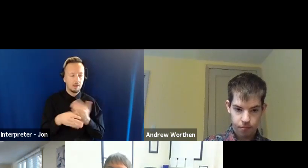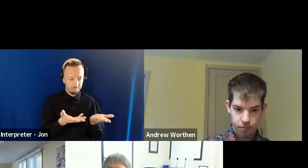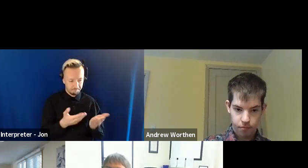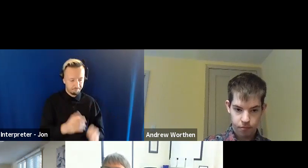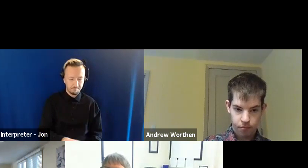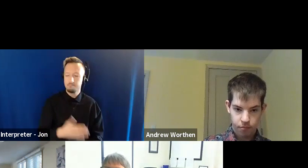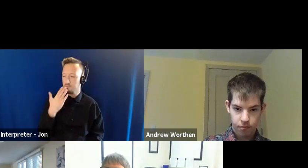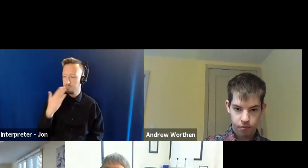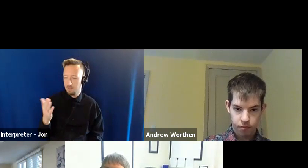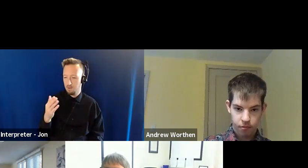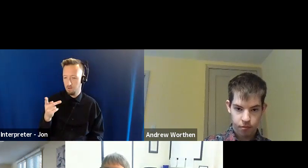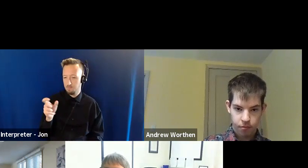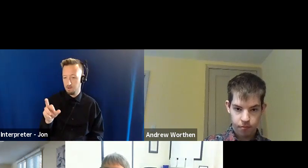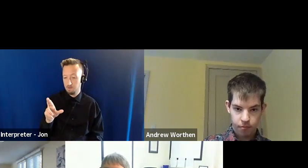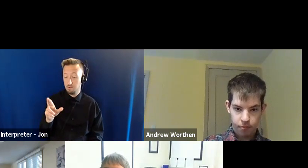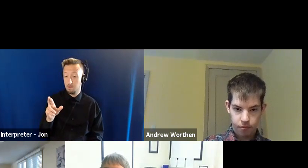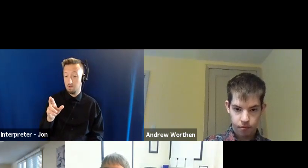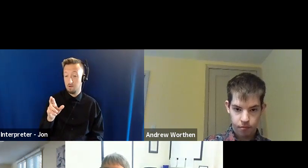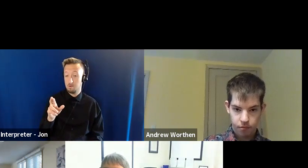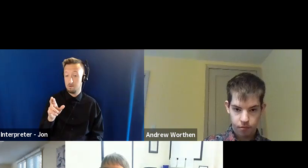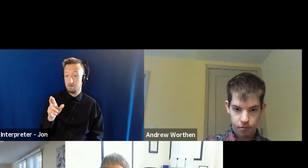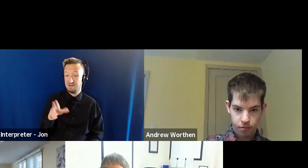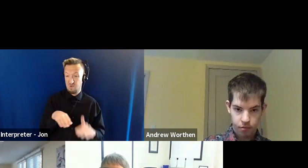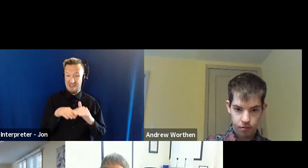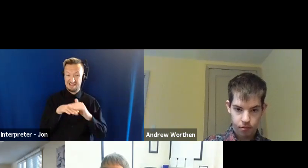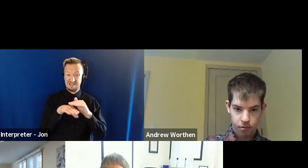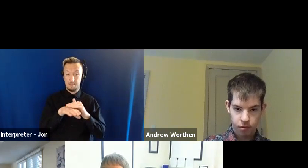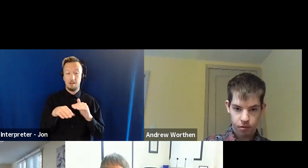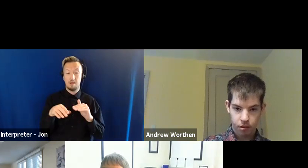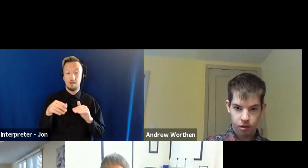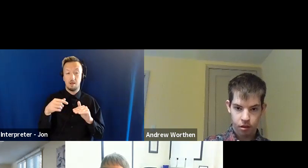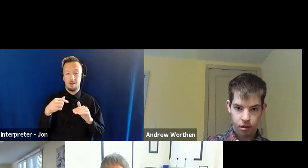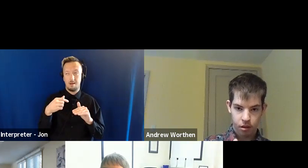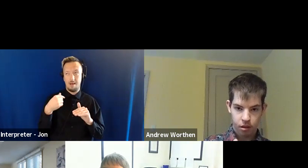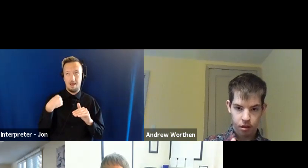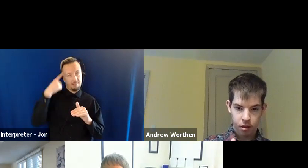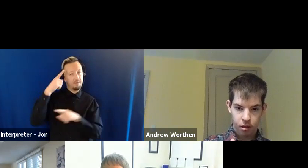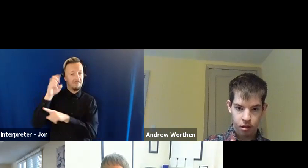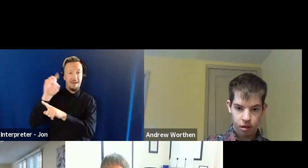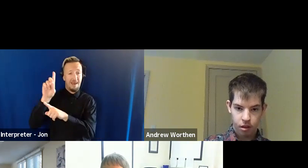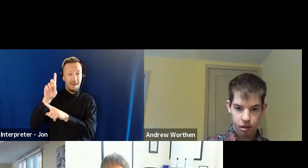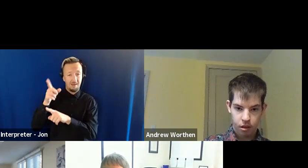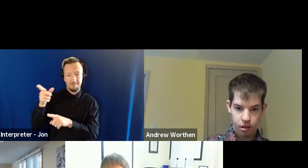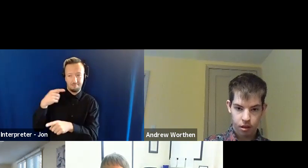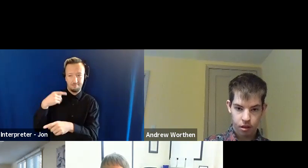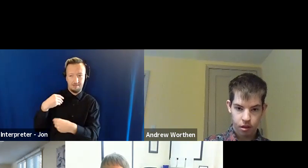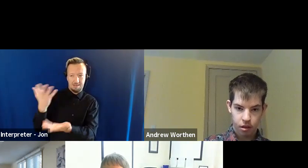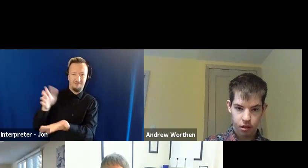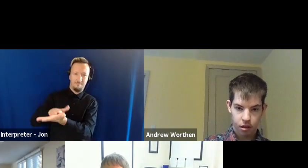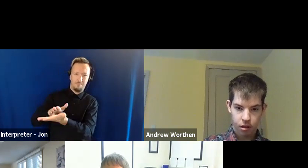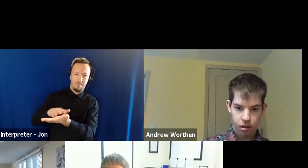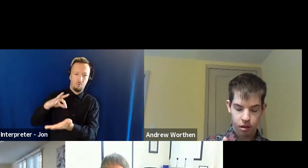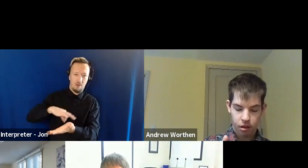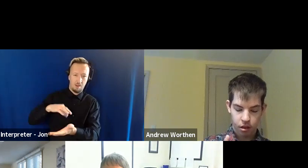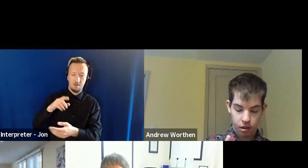very much, Peter. In terms of accessibility, I think I got to go back to Ed, because Ed gets the credit for the first curb cut in the